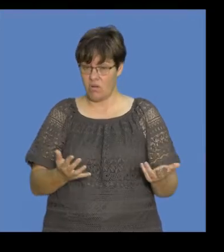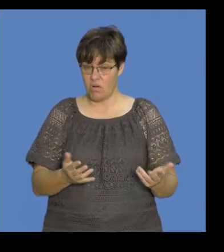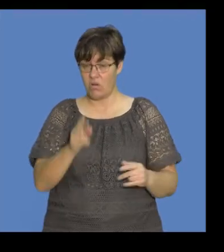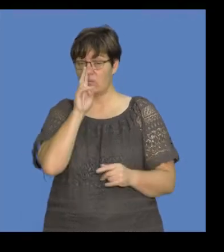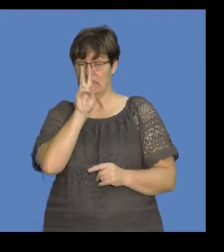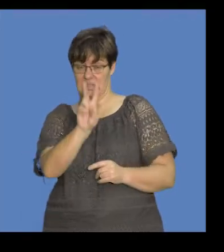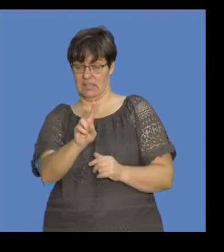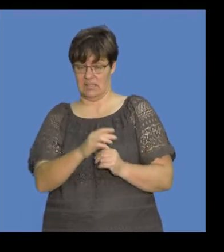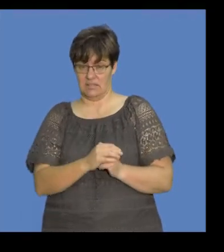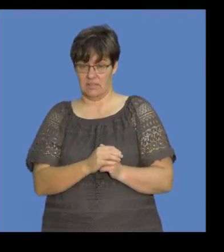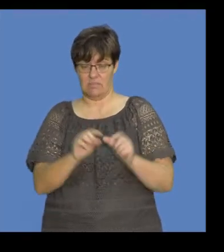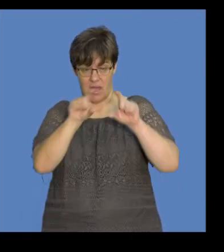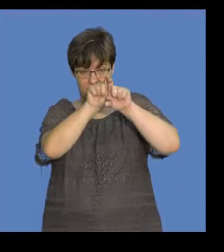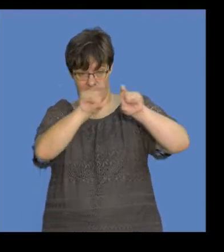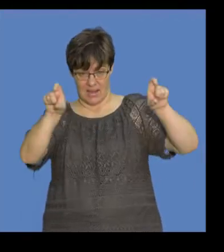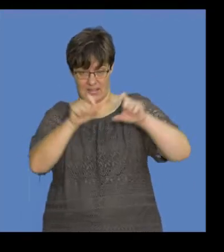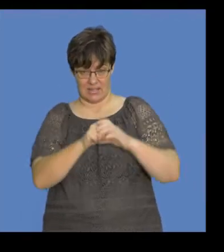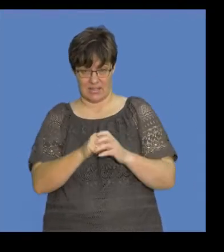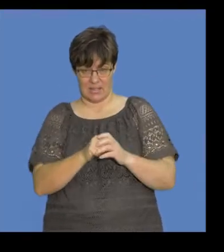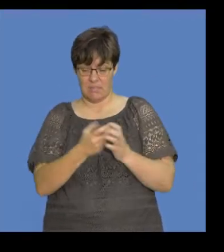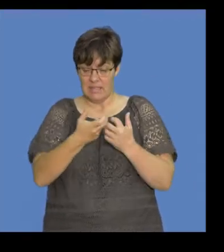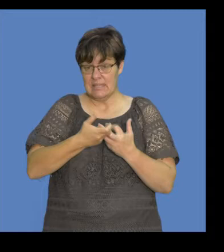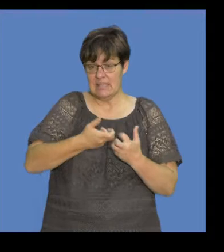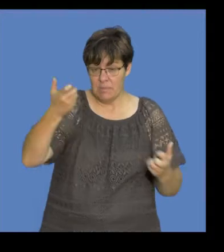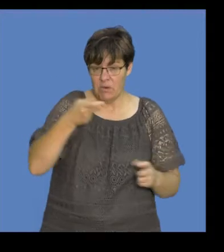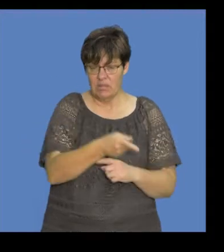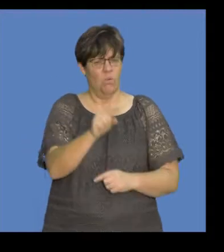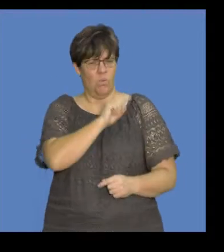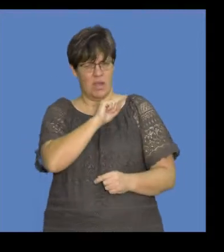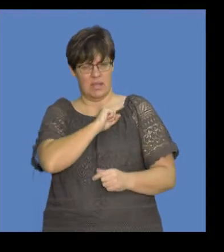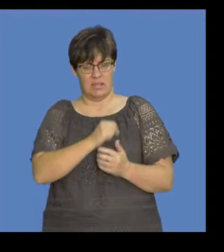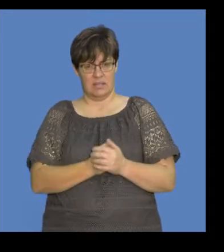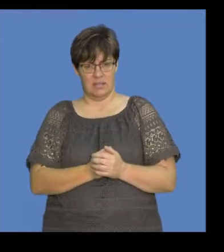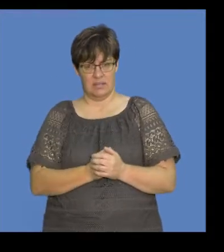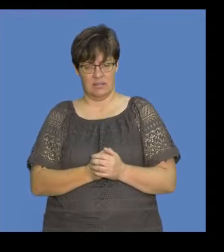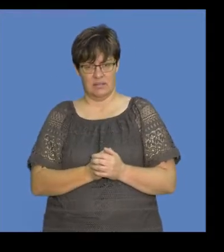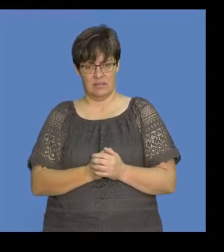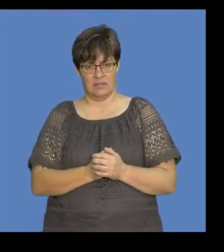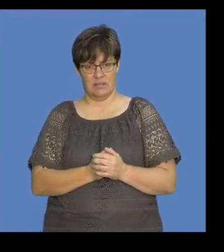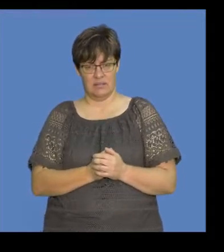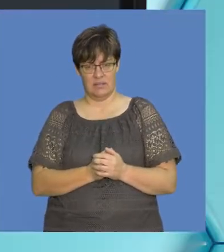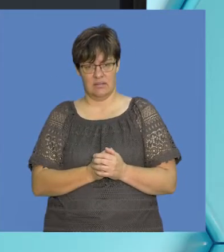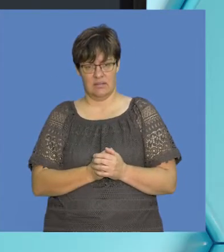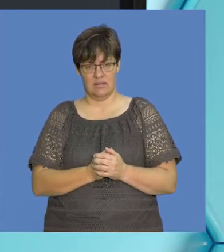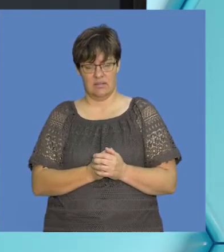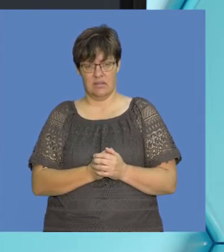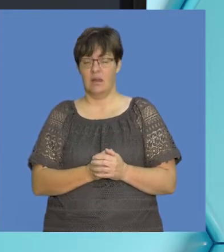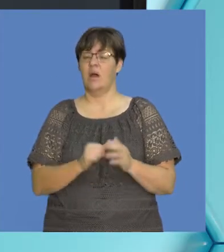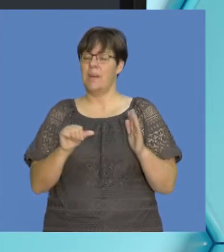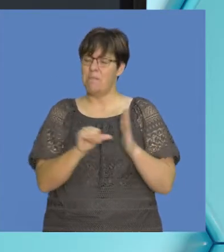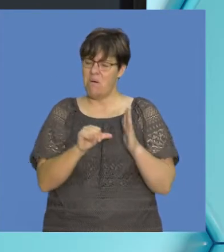will notice, I've highlighted it here, I've separated it. Why? Because